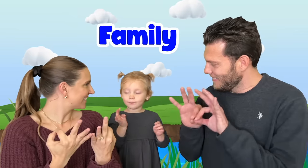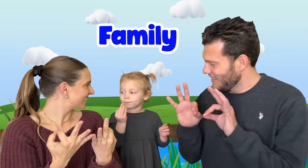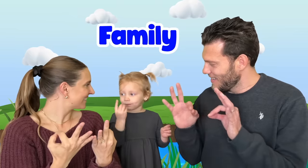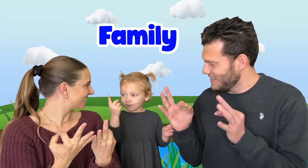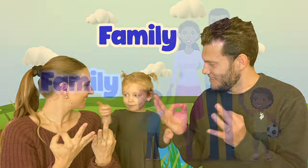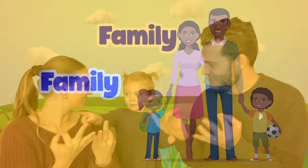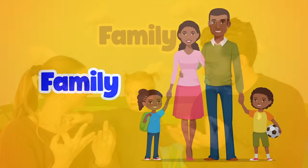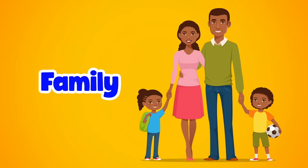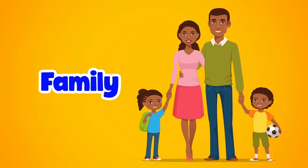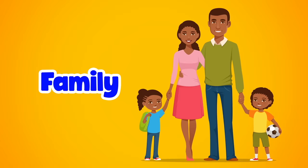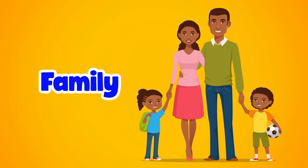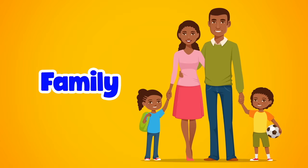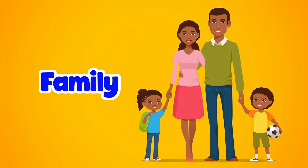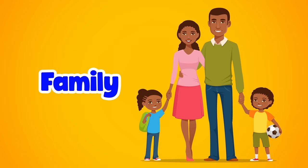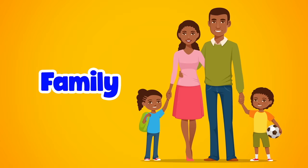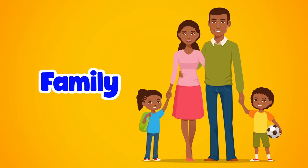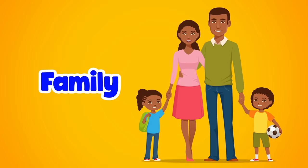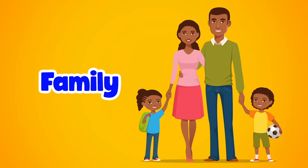are family.